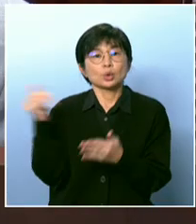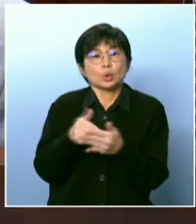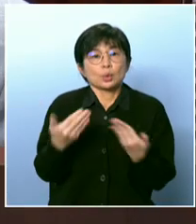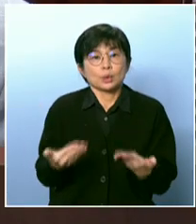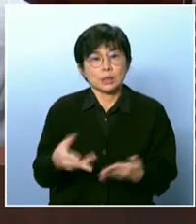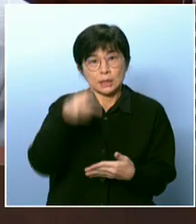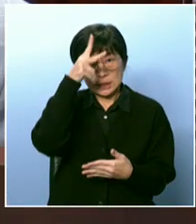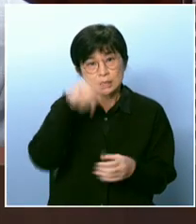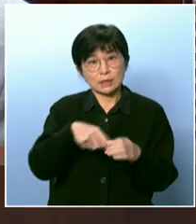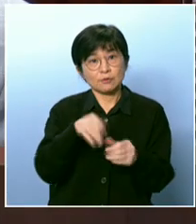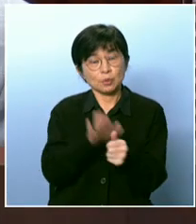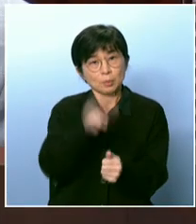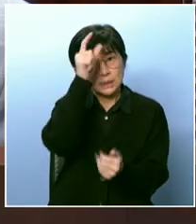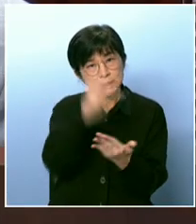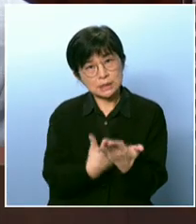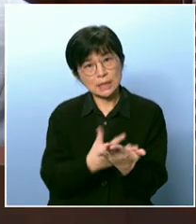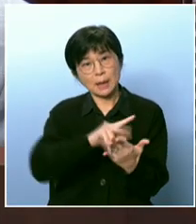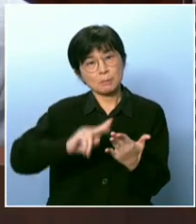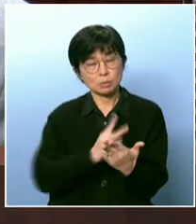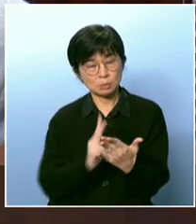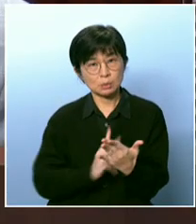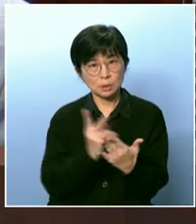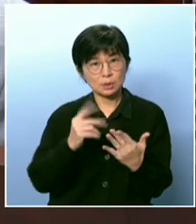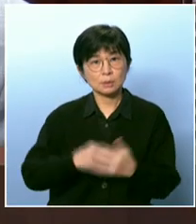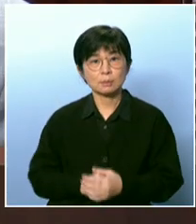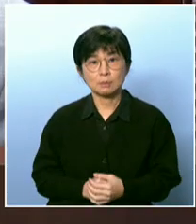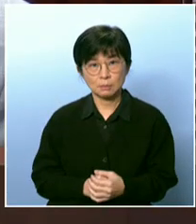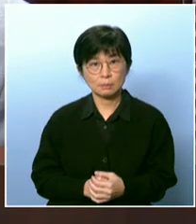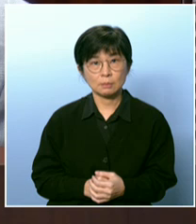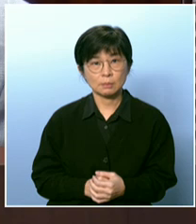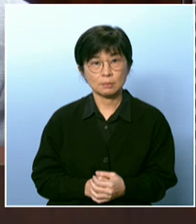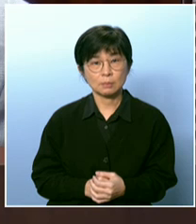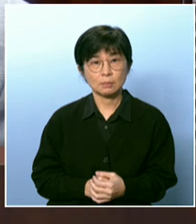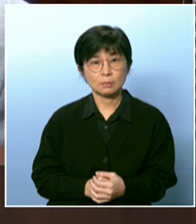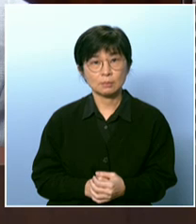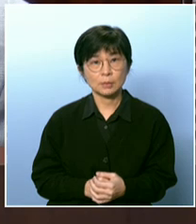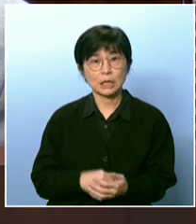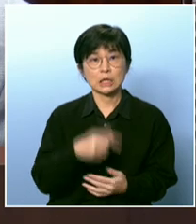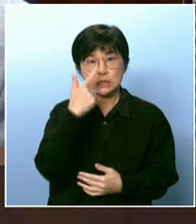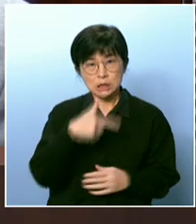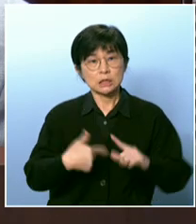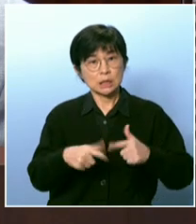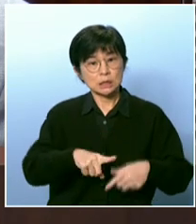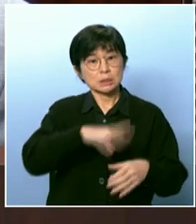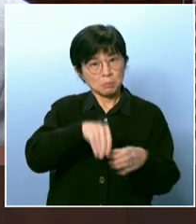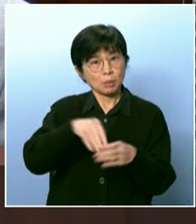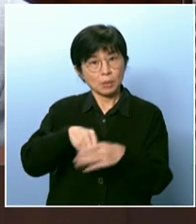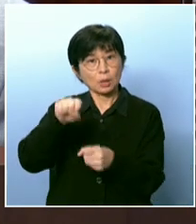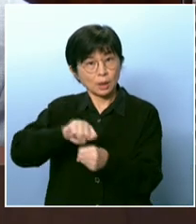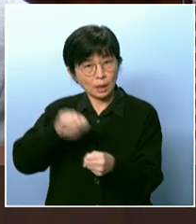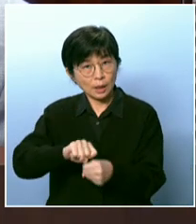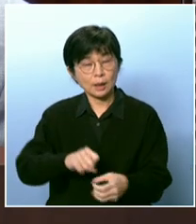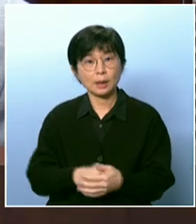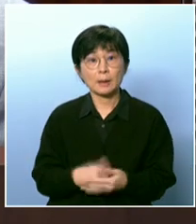time, as Mr. Tang said, and he should also understand we have